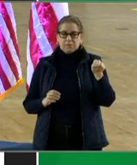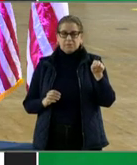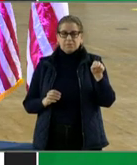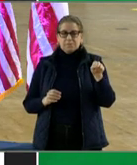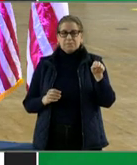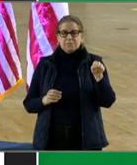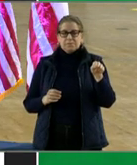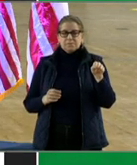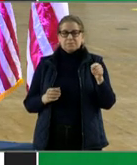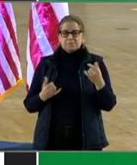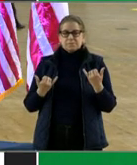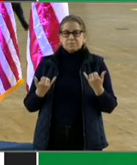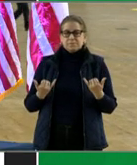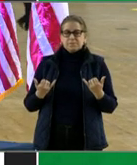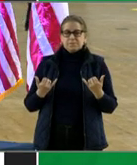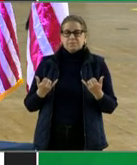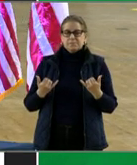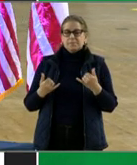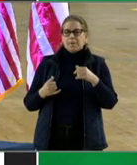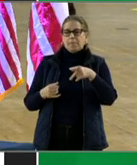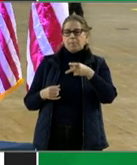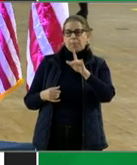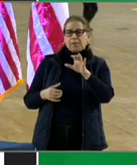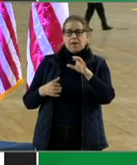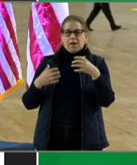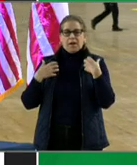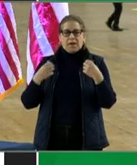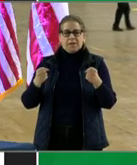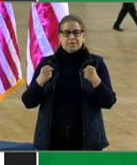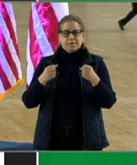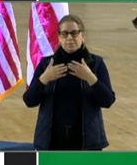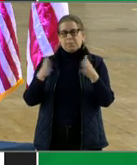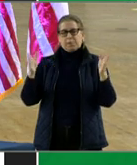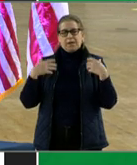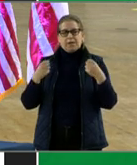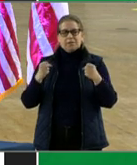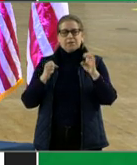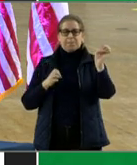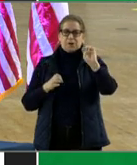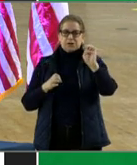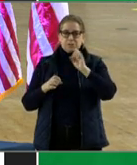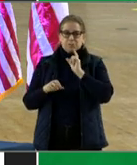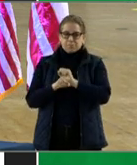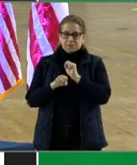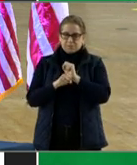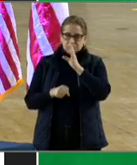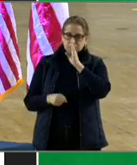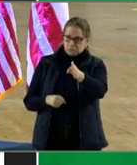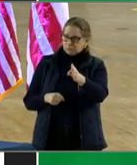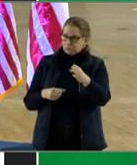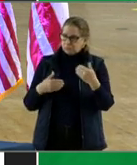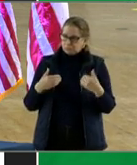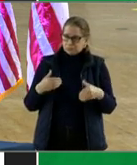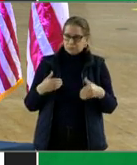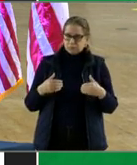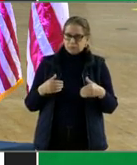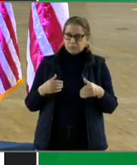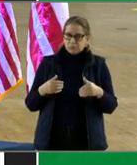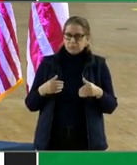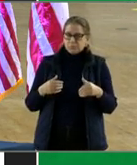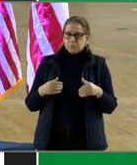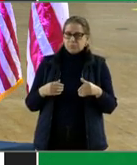emergency, and this is a tough number to have to report, but we think that we rather be on the